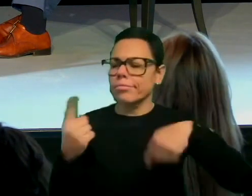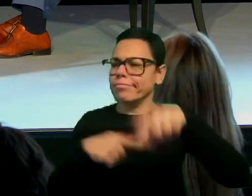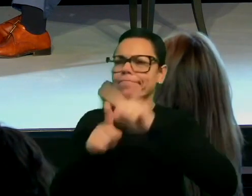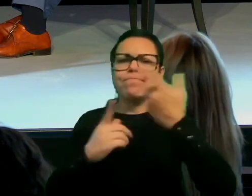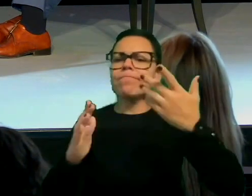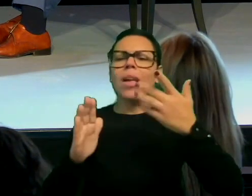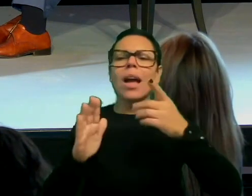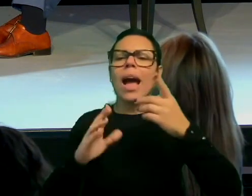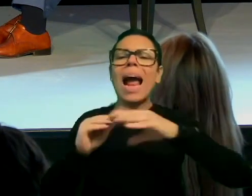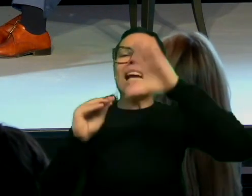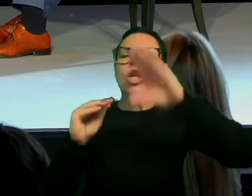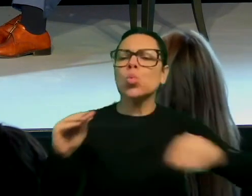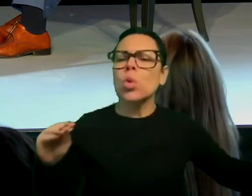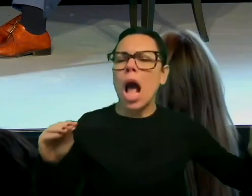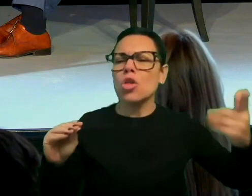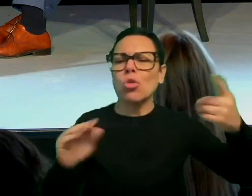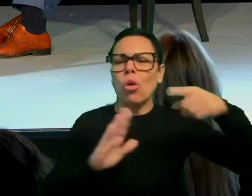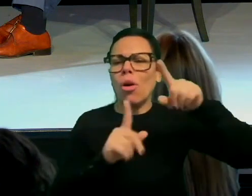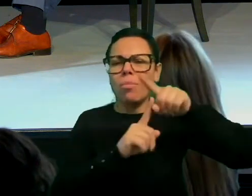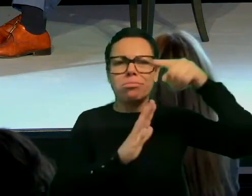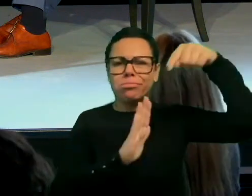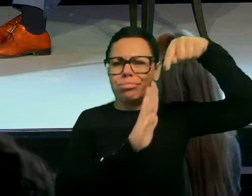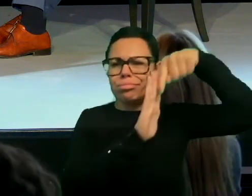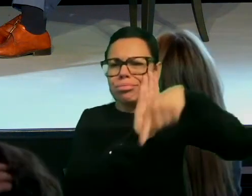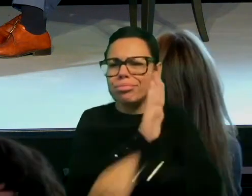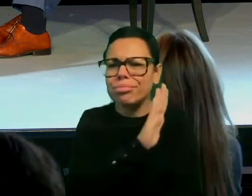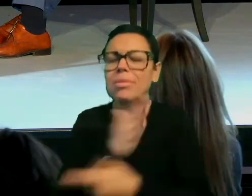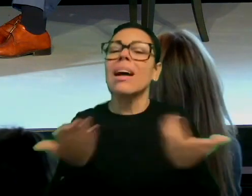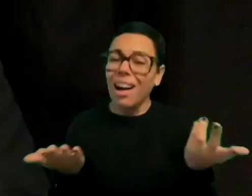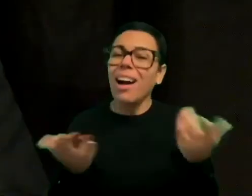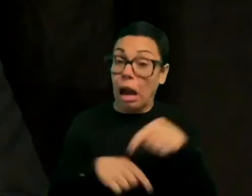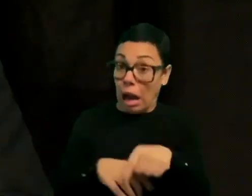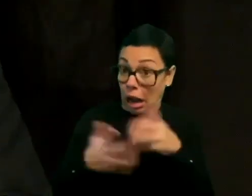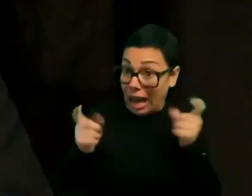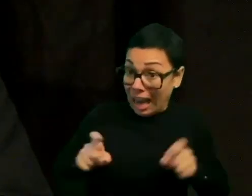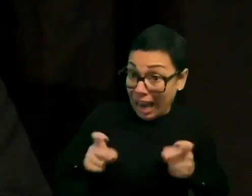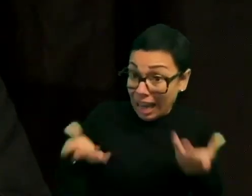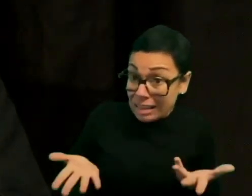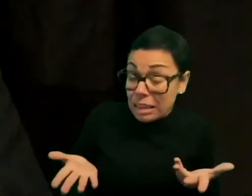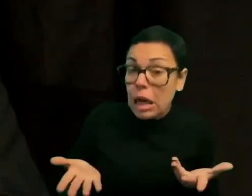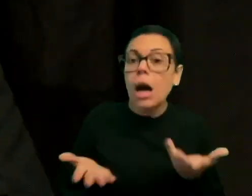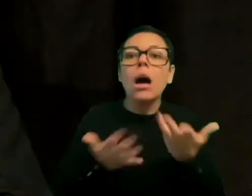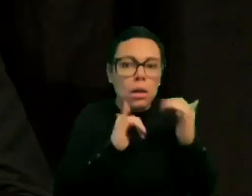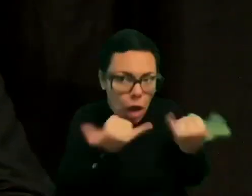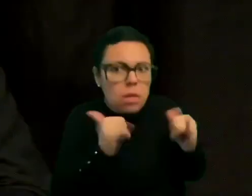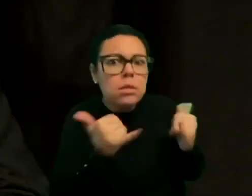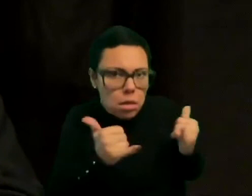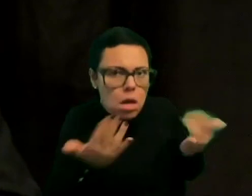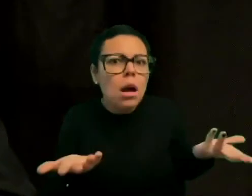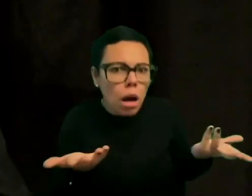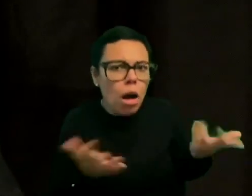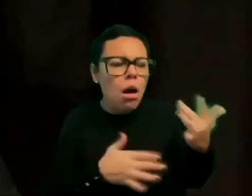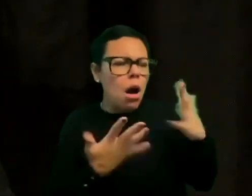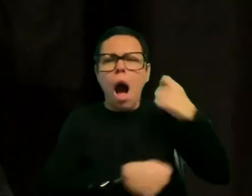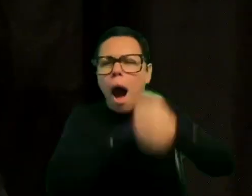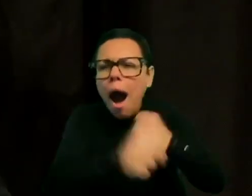legislation, or is it a good thing? Well, it is a shame, but we are coming from centuries of inequality, and at times you really need to give a